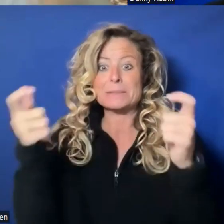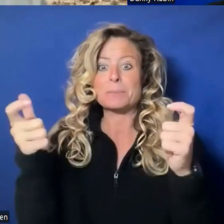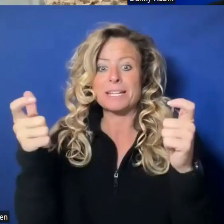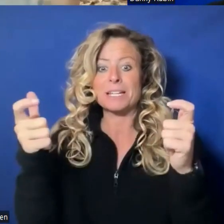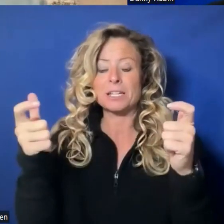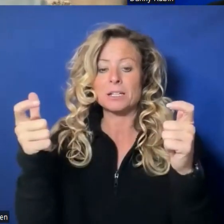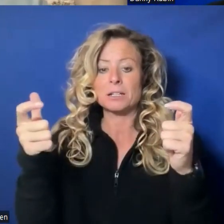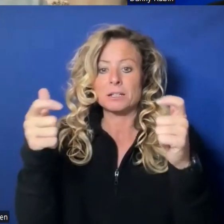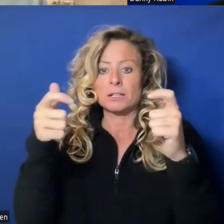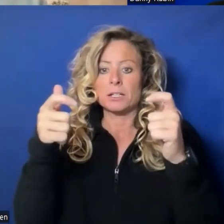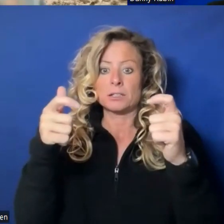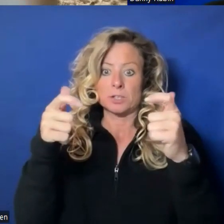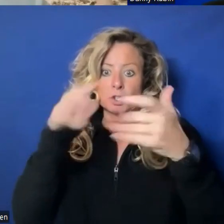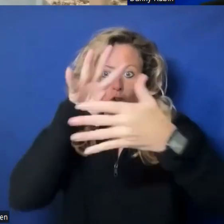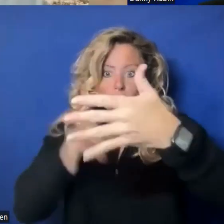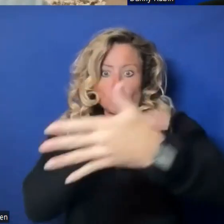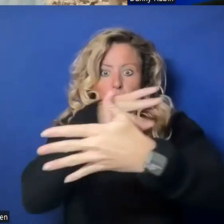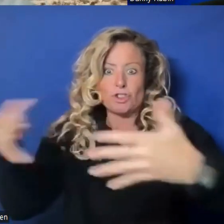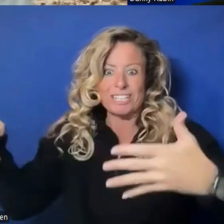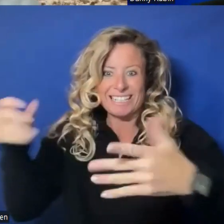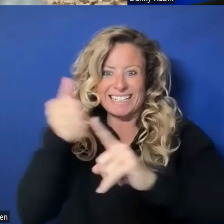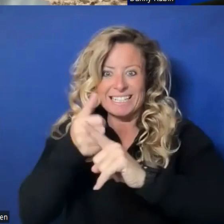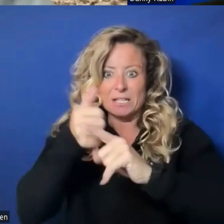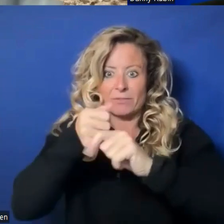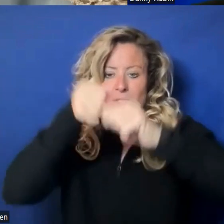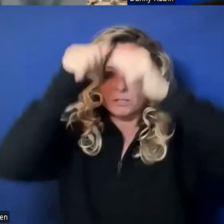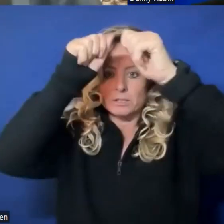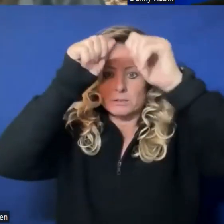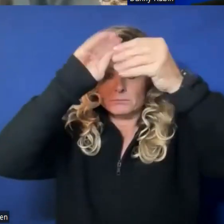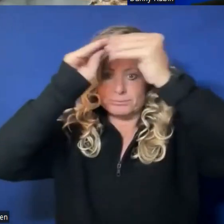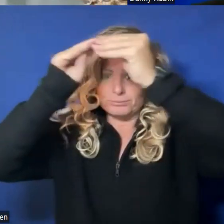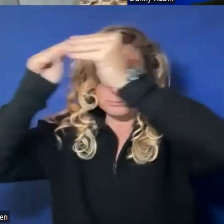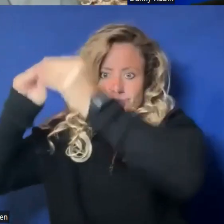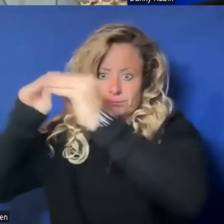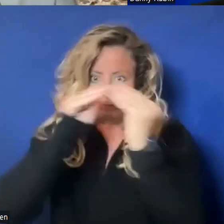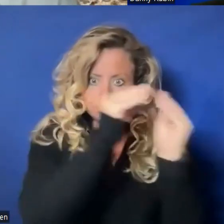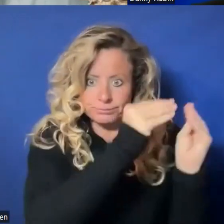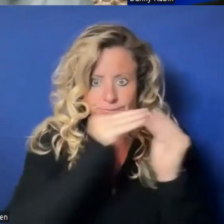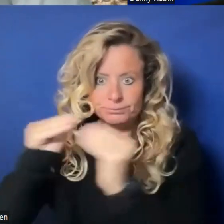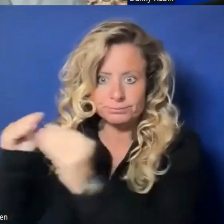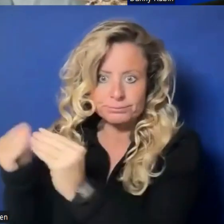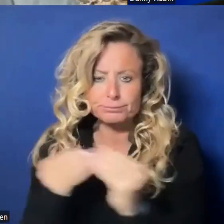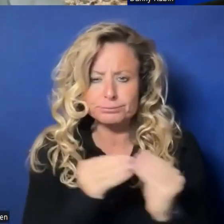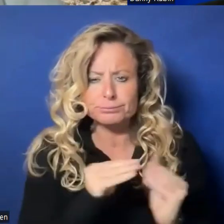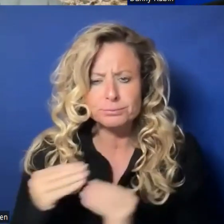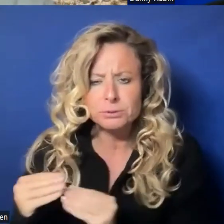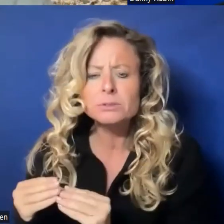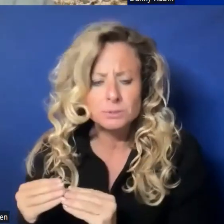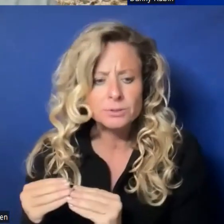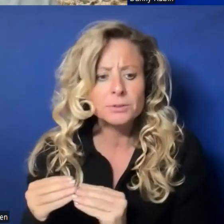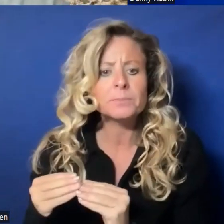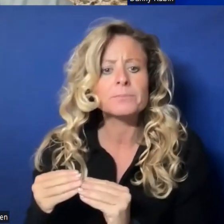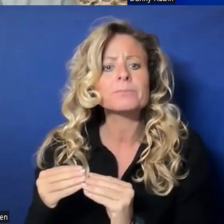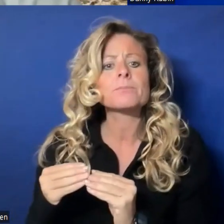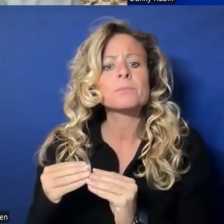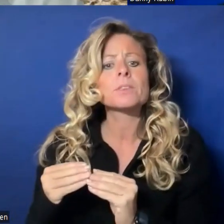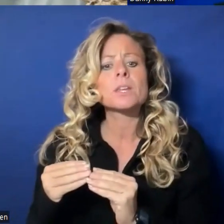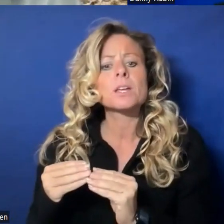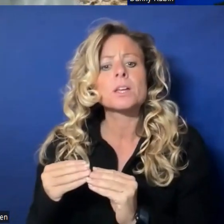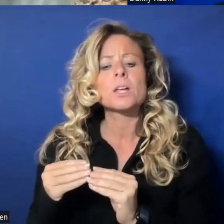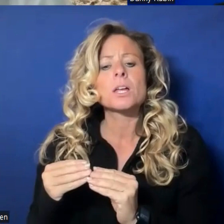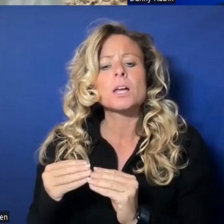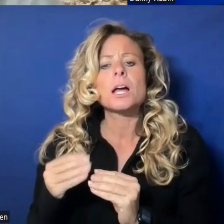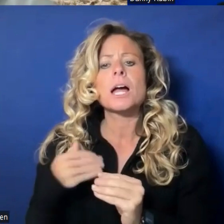grid, like a huge Excel filled with number. And then when we have a